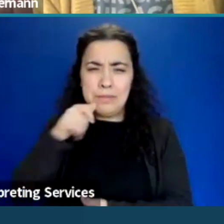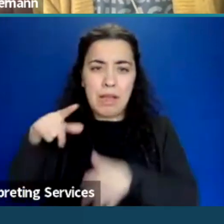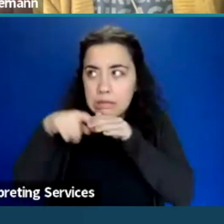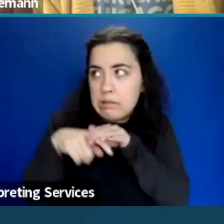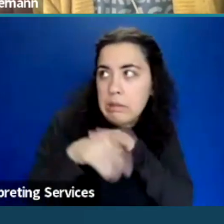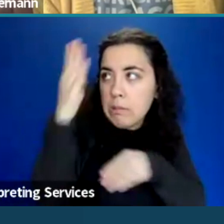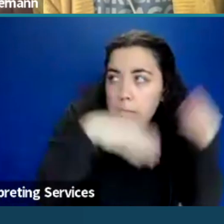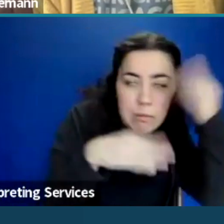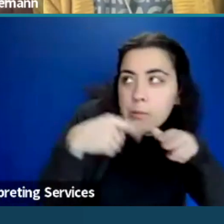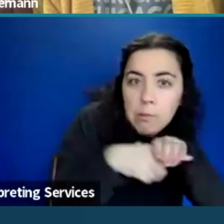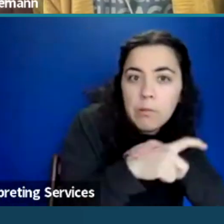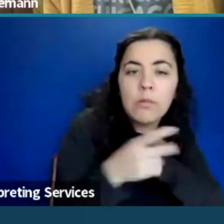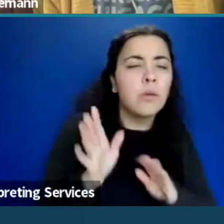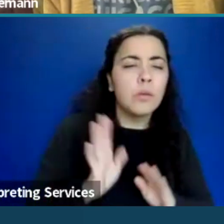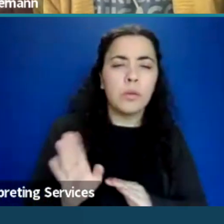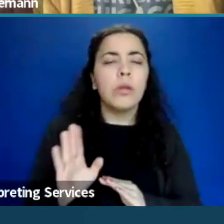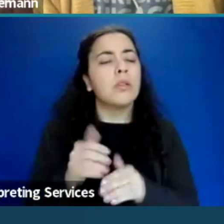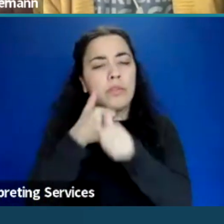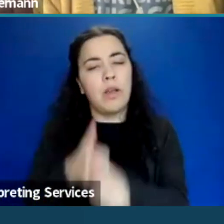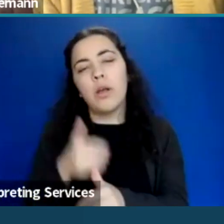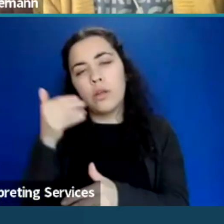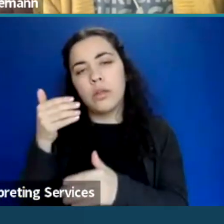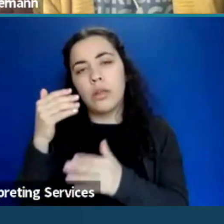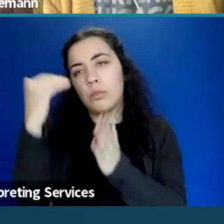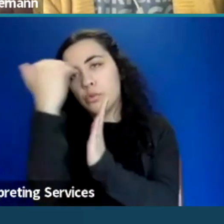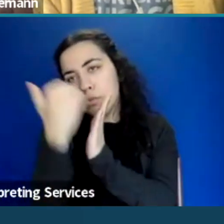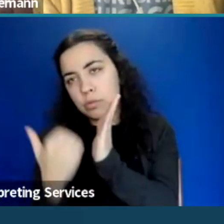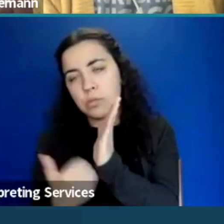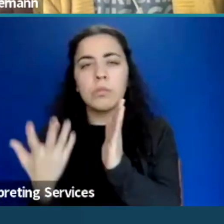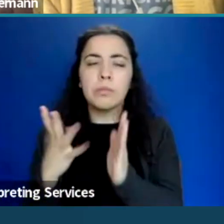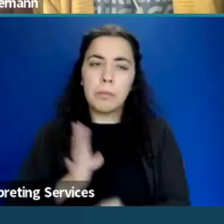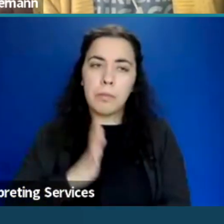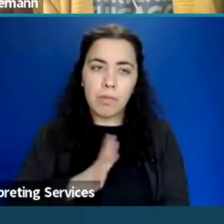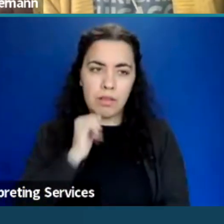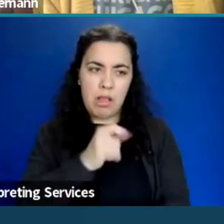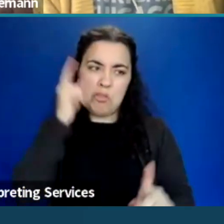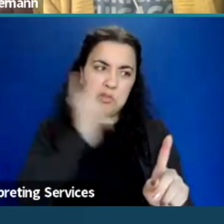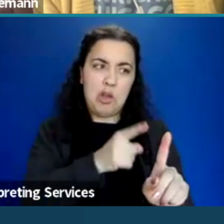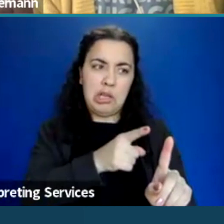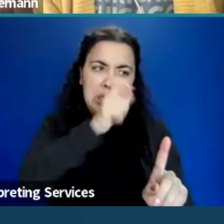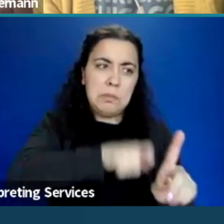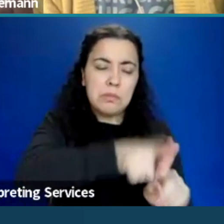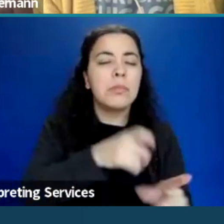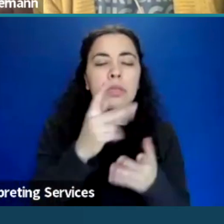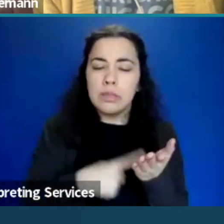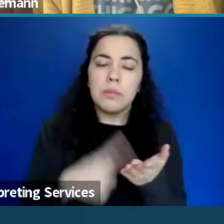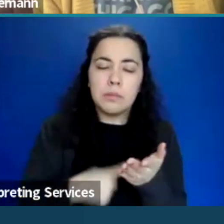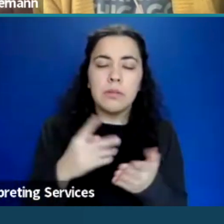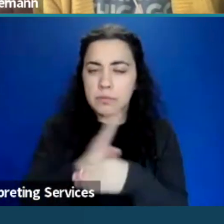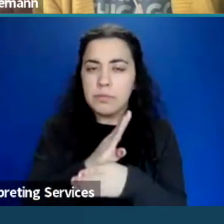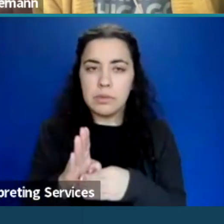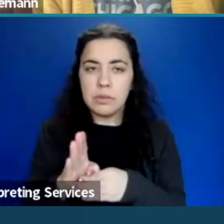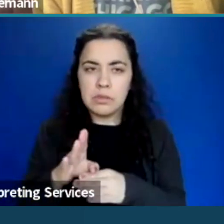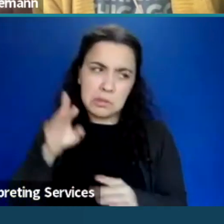those same procedures. Make sure you're being polite. Make sure you're not targeting people either. That's something I see sometimes from